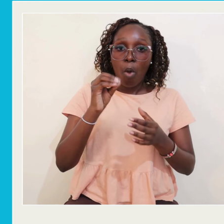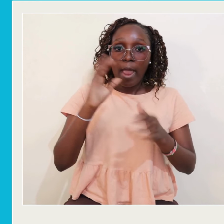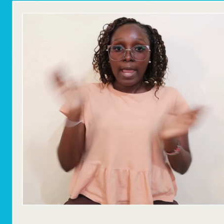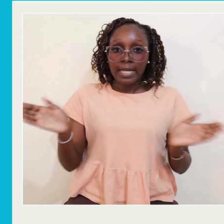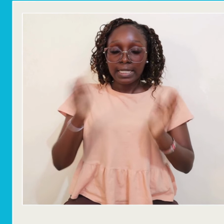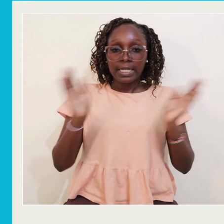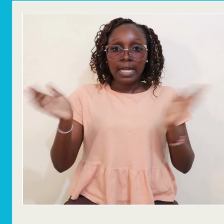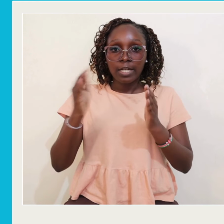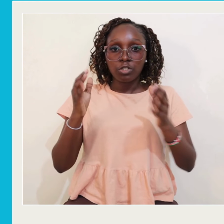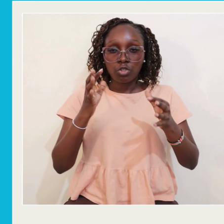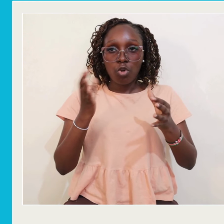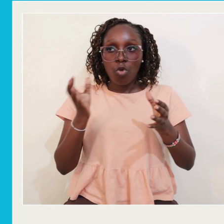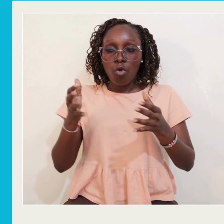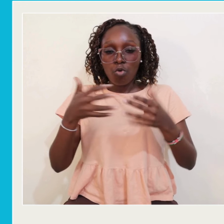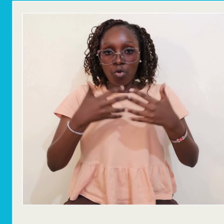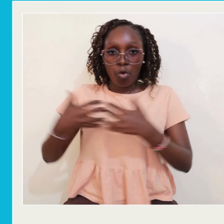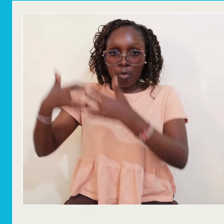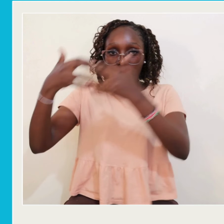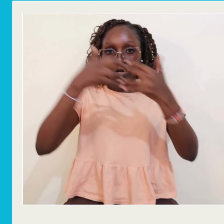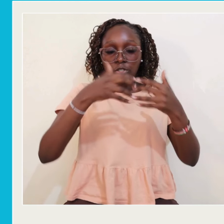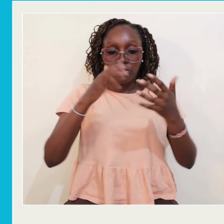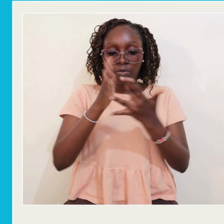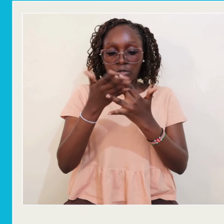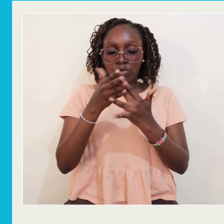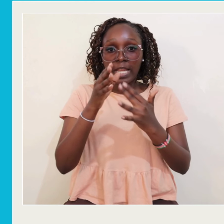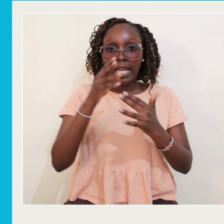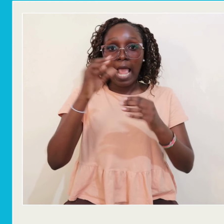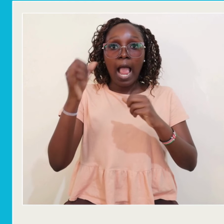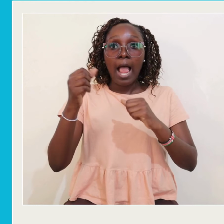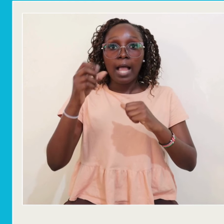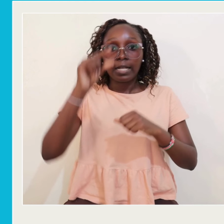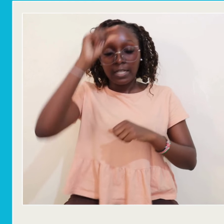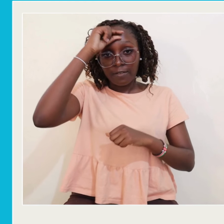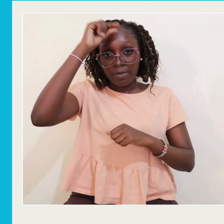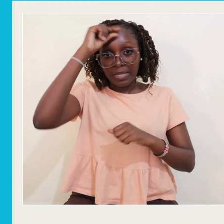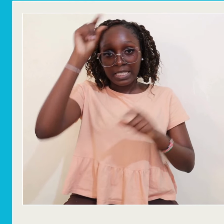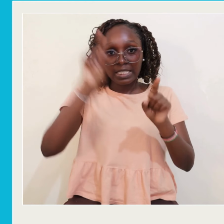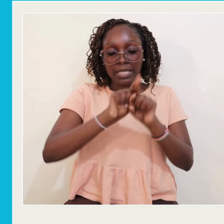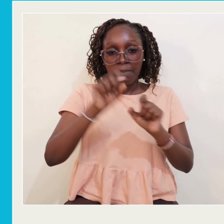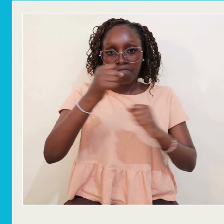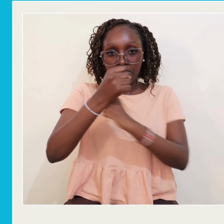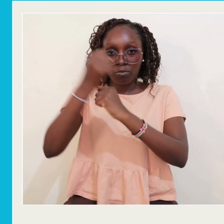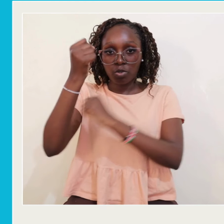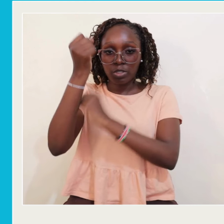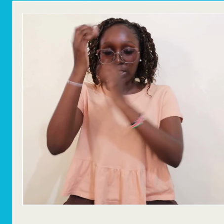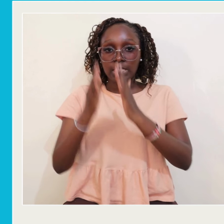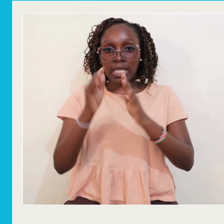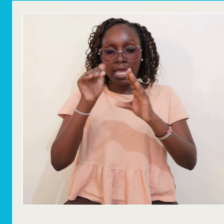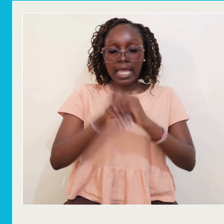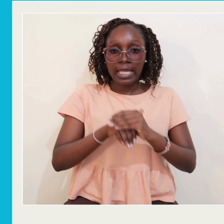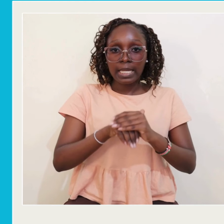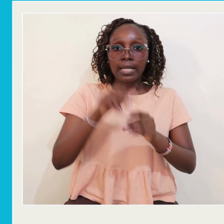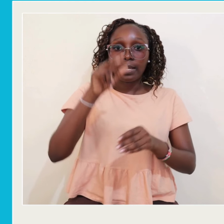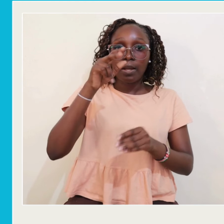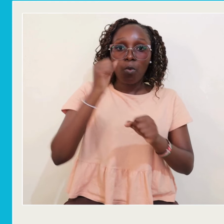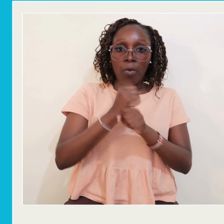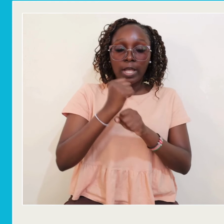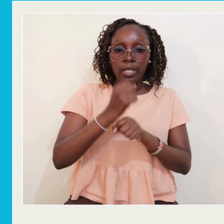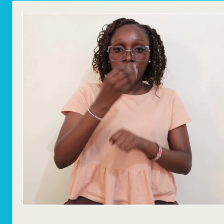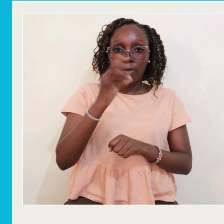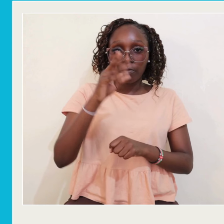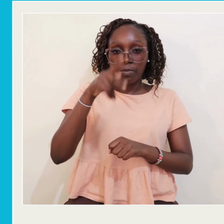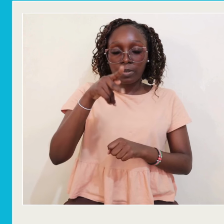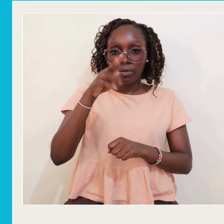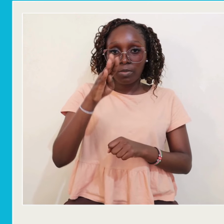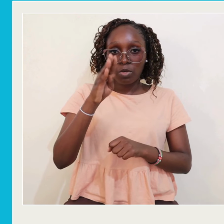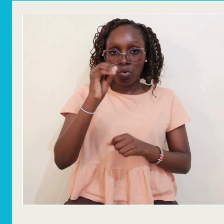promotes cooperation and shared responsibility between the government and stakeholders in their engagement with